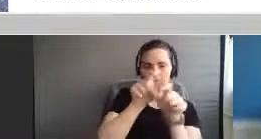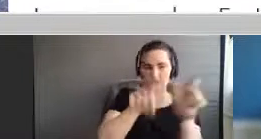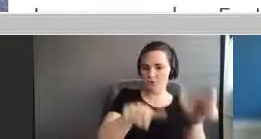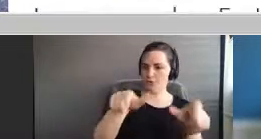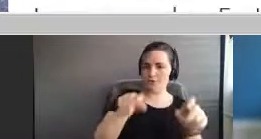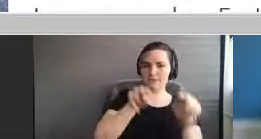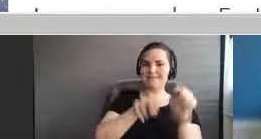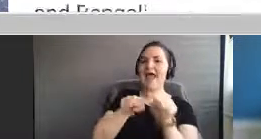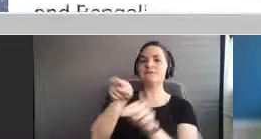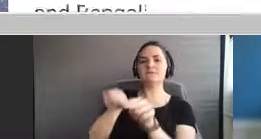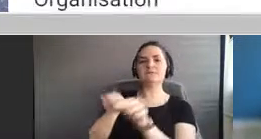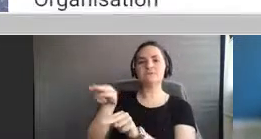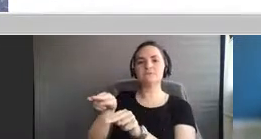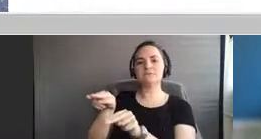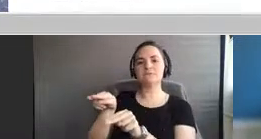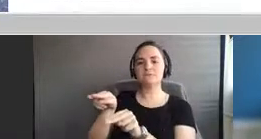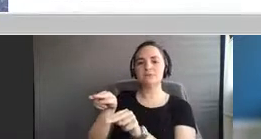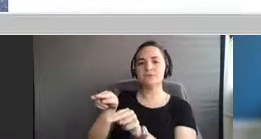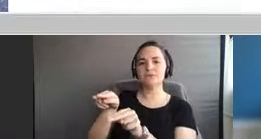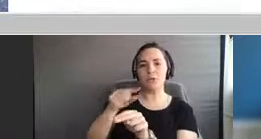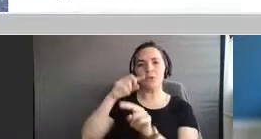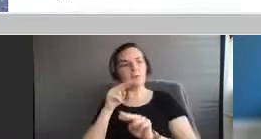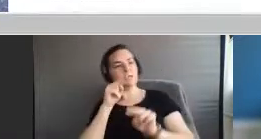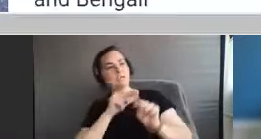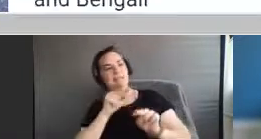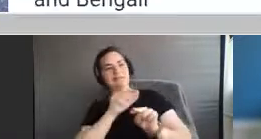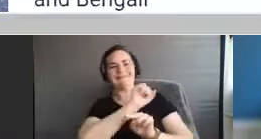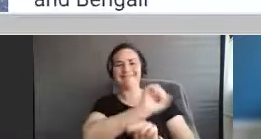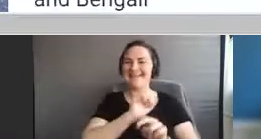to go through this process because